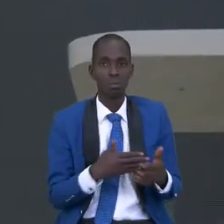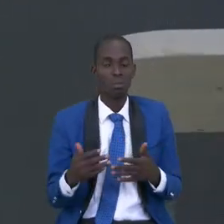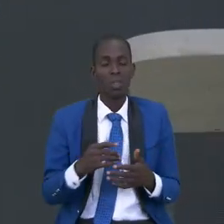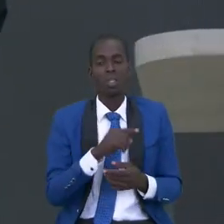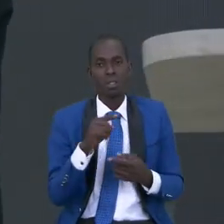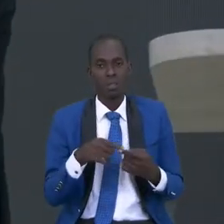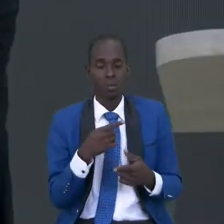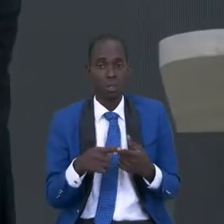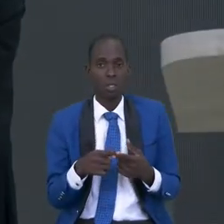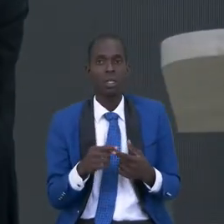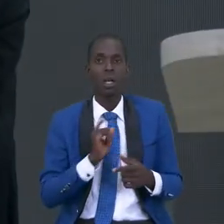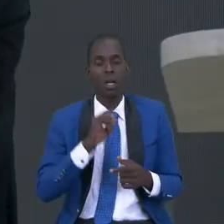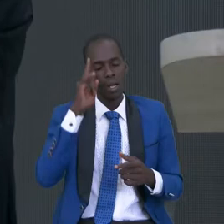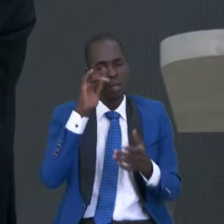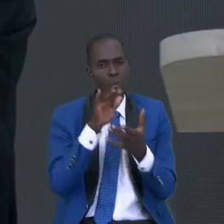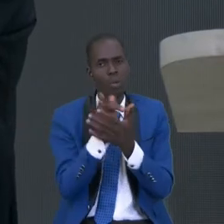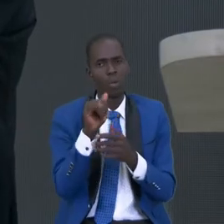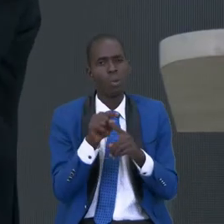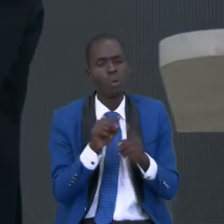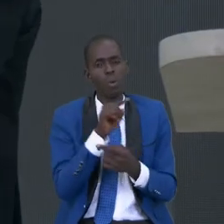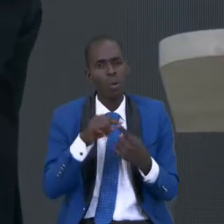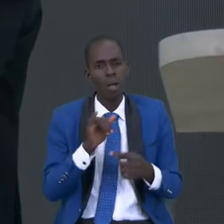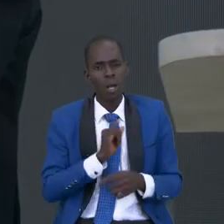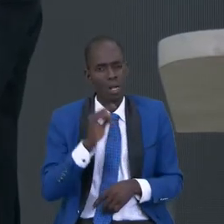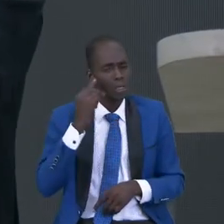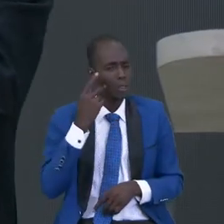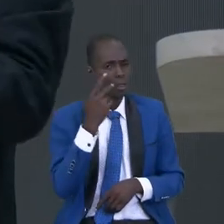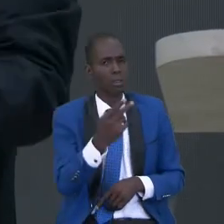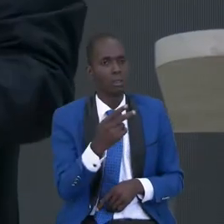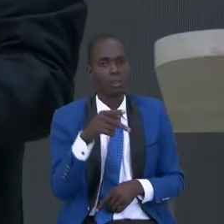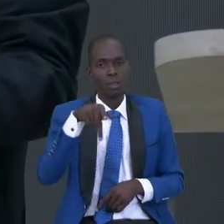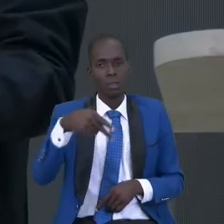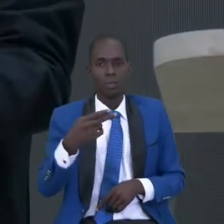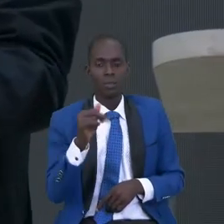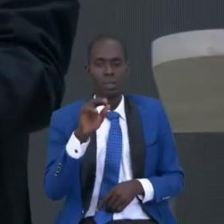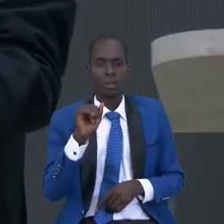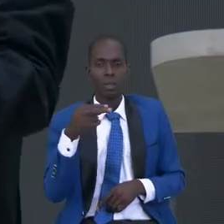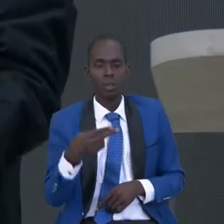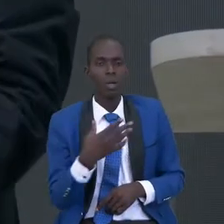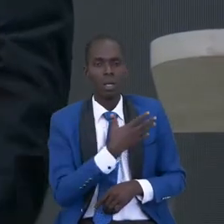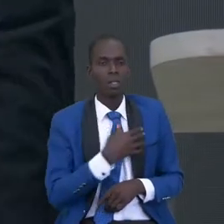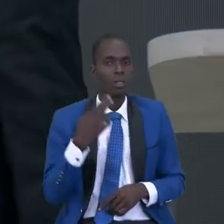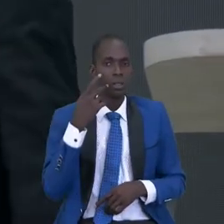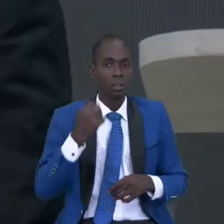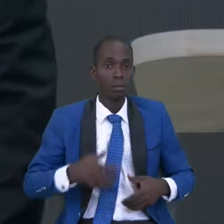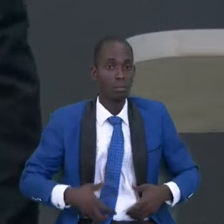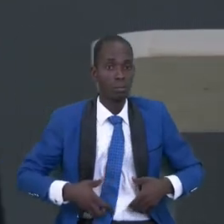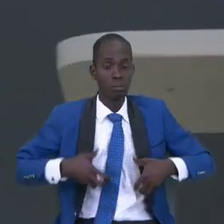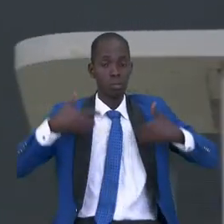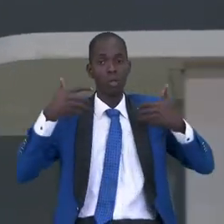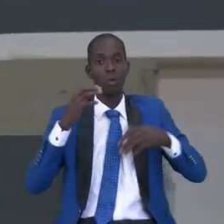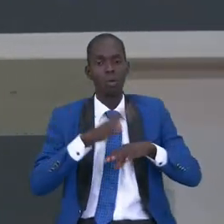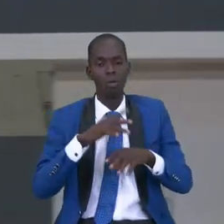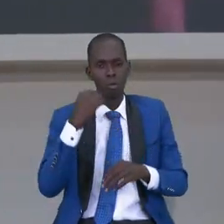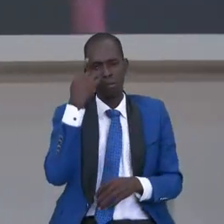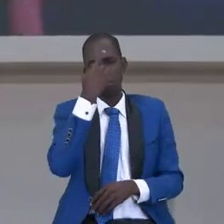I think of how determined Pharaoh is, Nebuchadnezzar is, and when I see the fury on their faces, and I